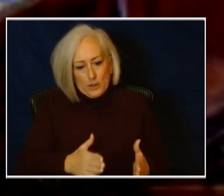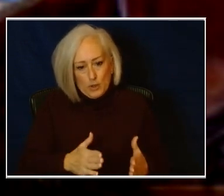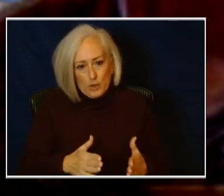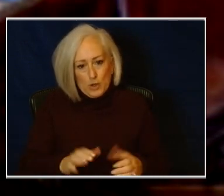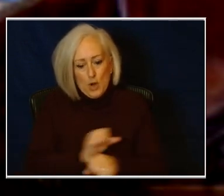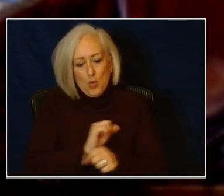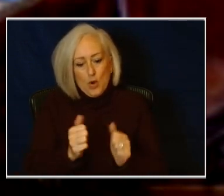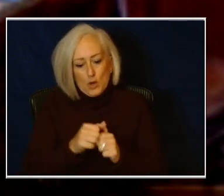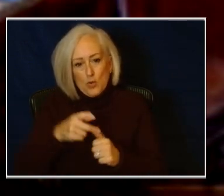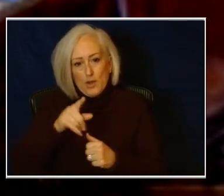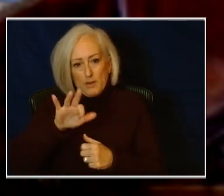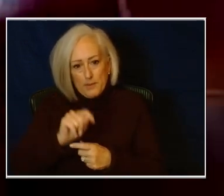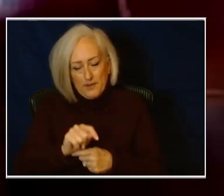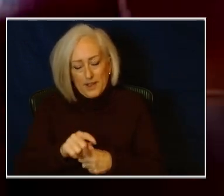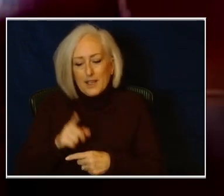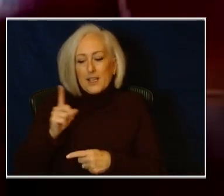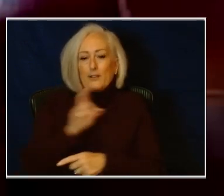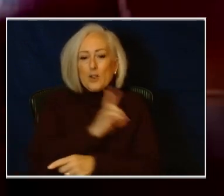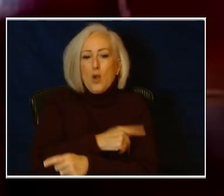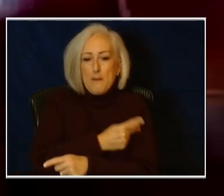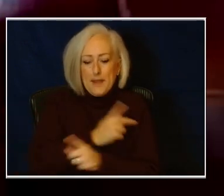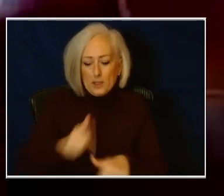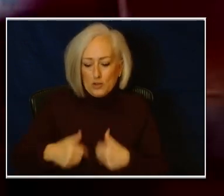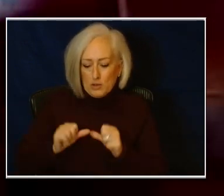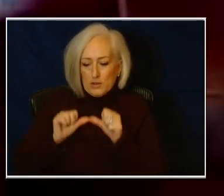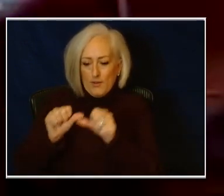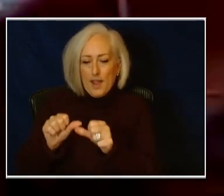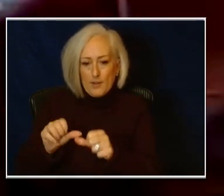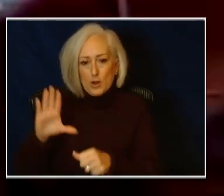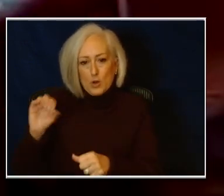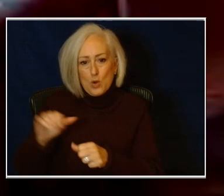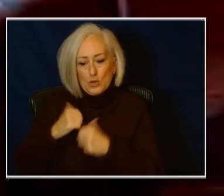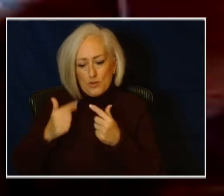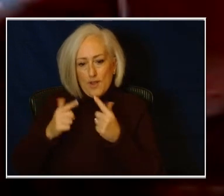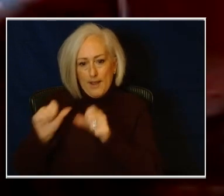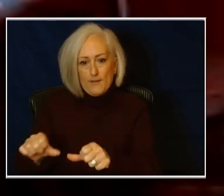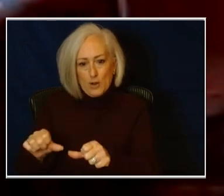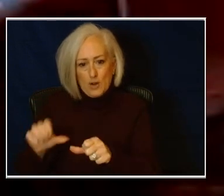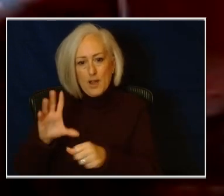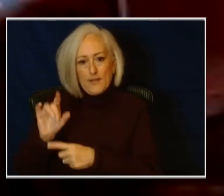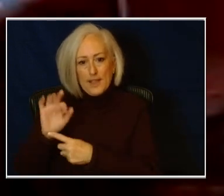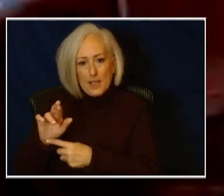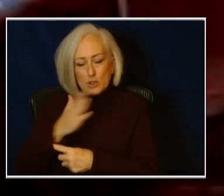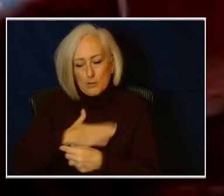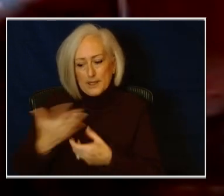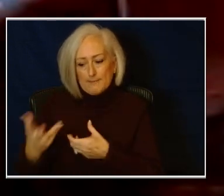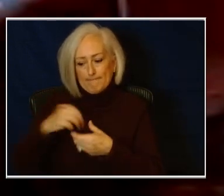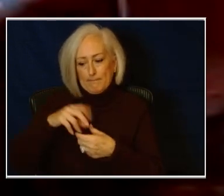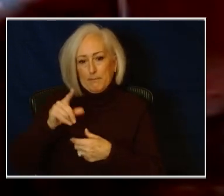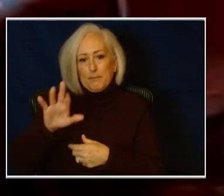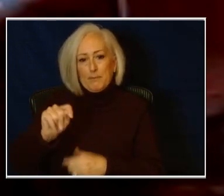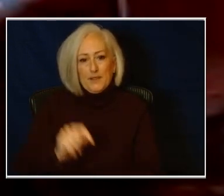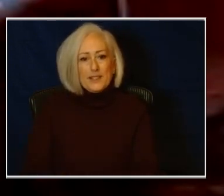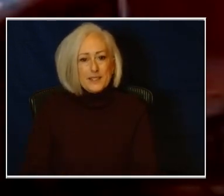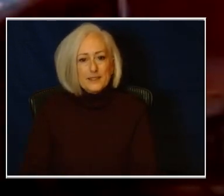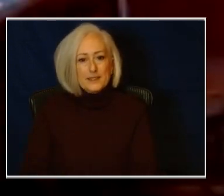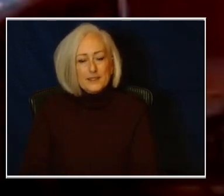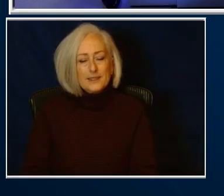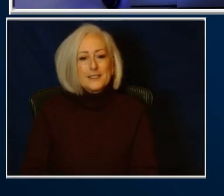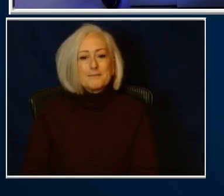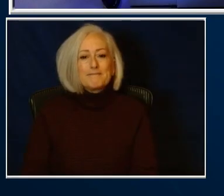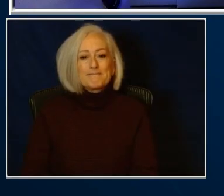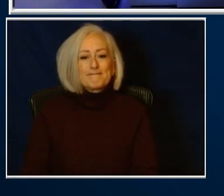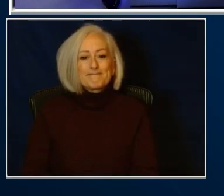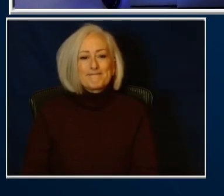with Pivot. If you're a survivor or co-survivor of cancer, please get involved in Pivot, especially if you're interested in